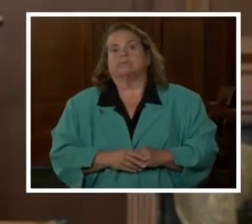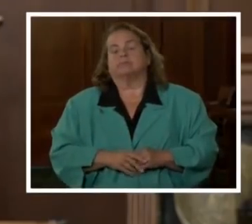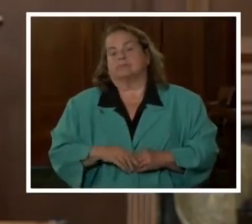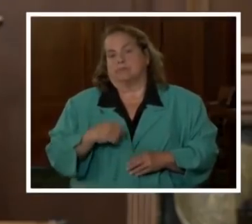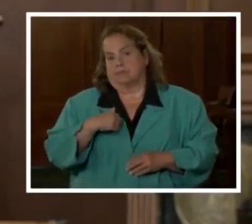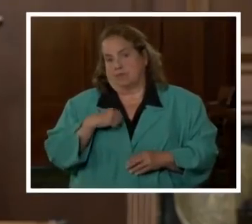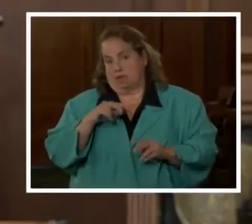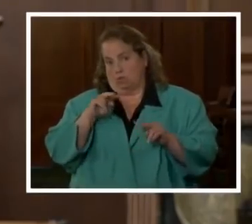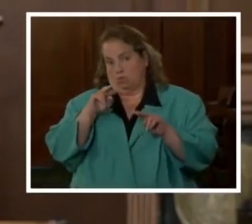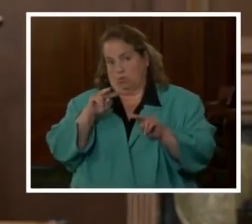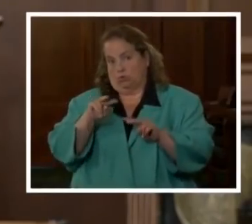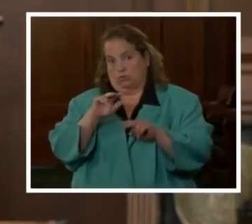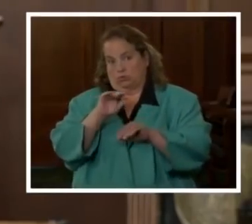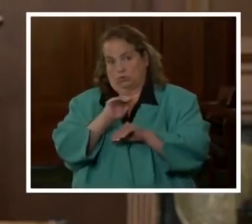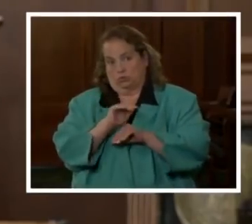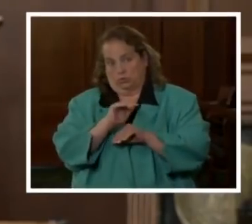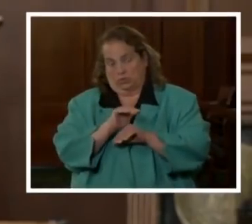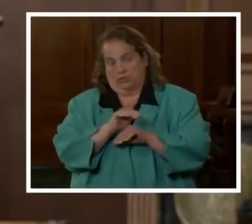I watched tonight the